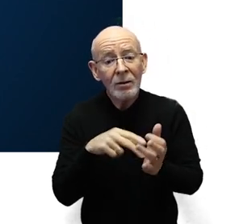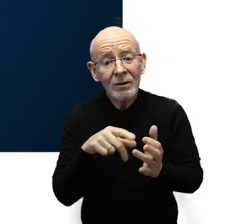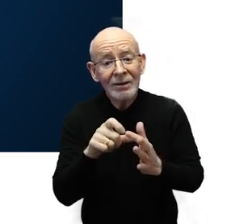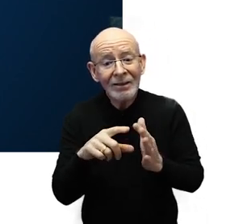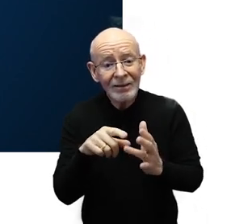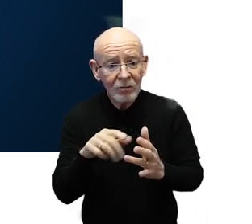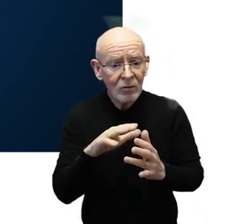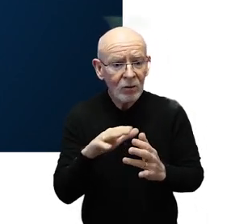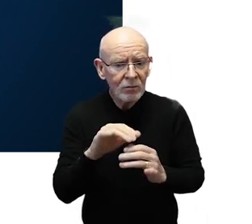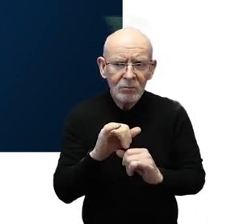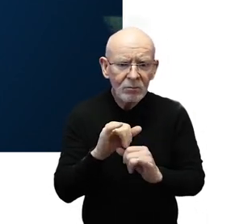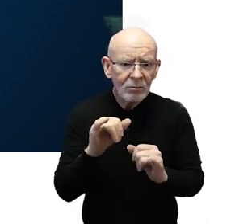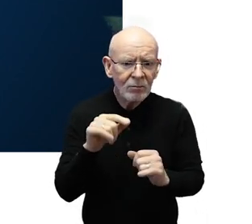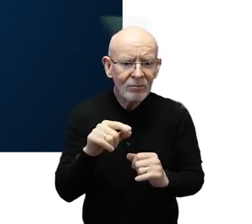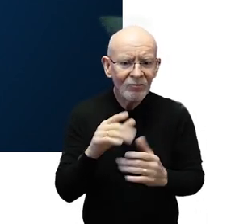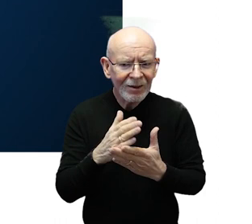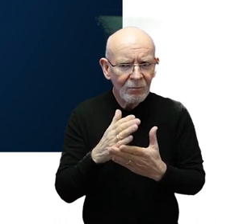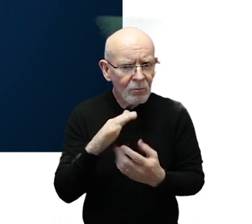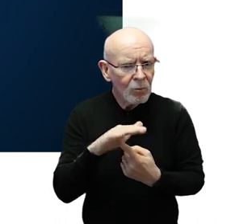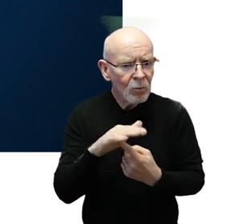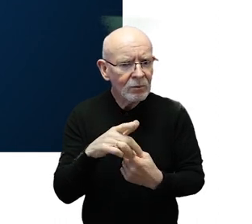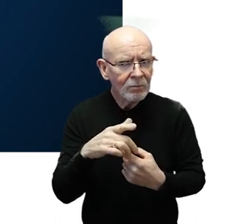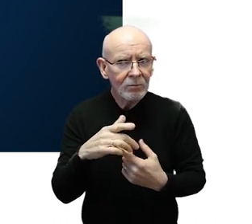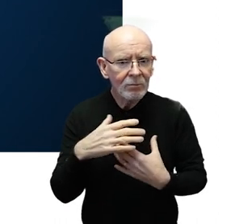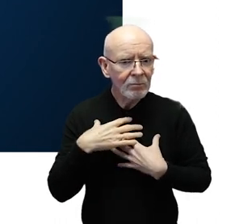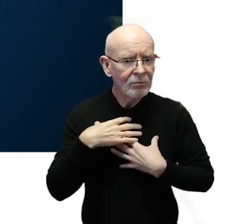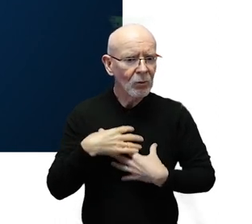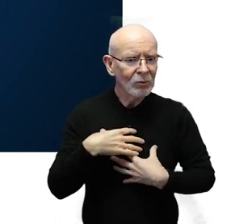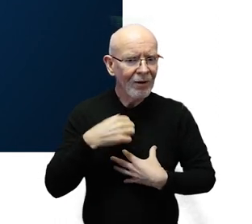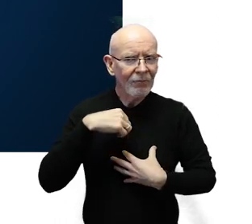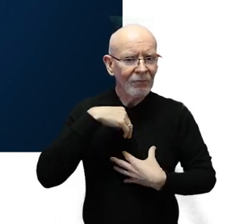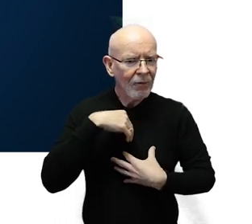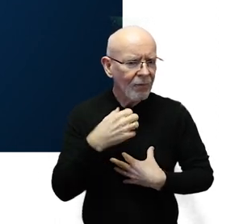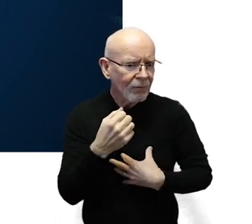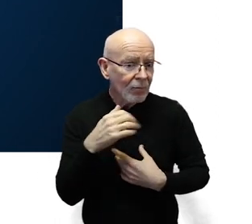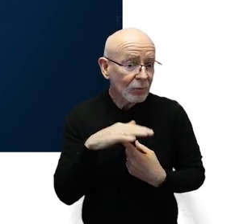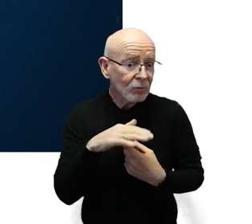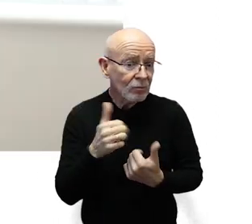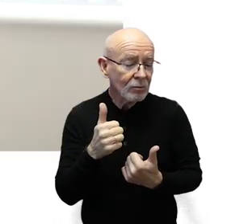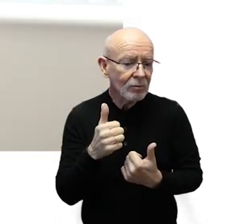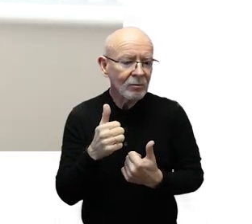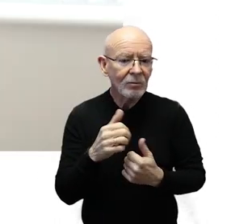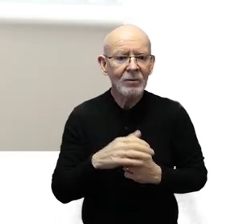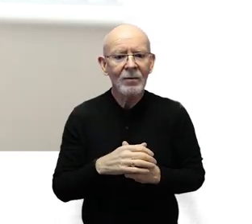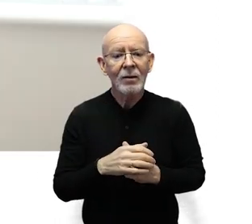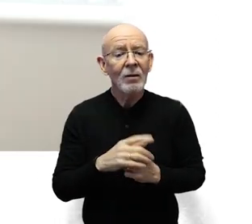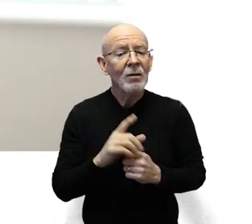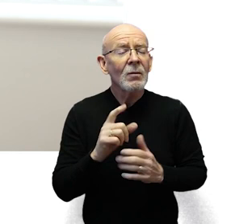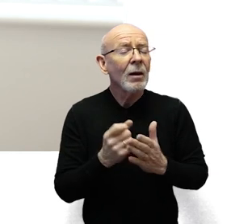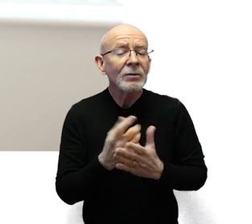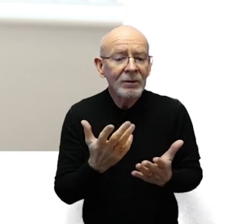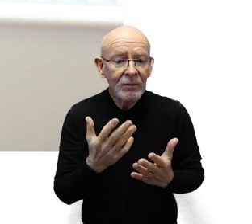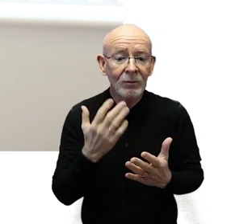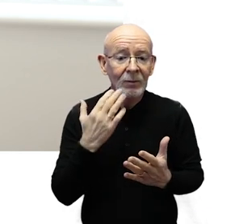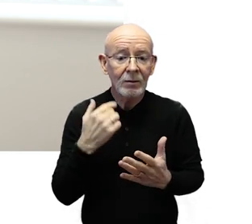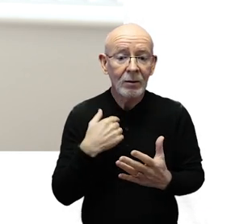waste gas, and it plays an important role in many of the body's processes as well. What happens when we breathe too